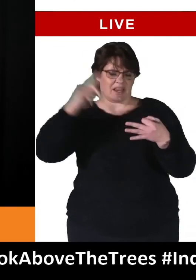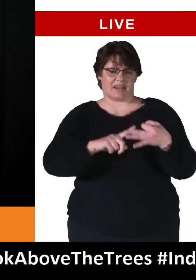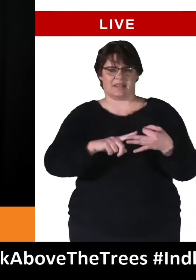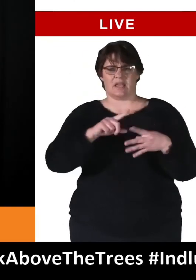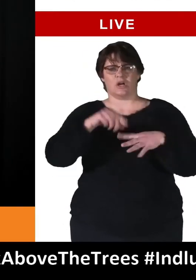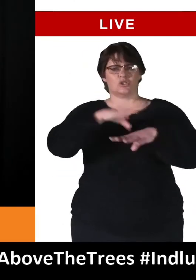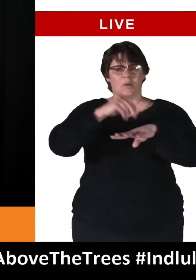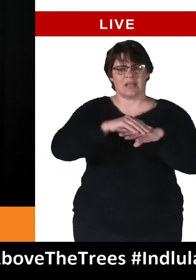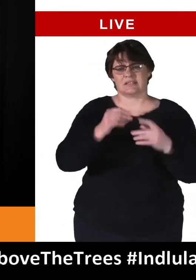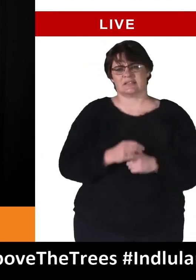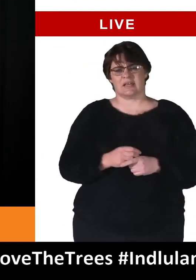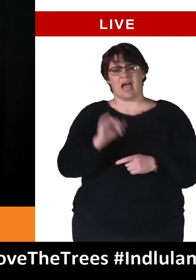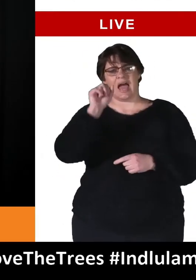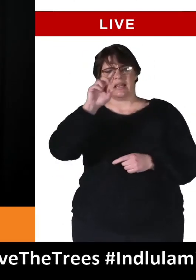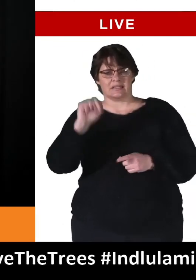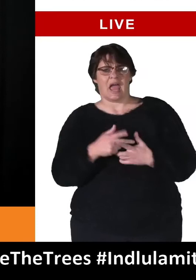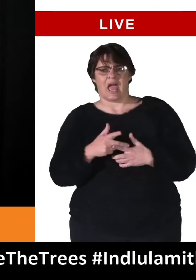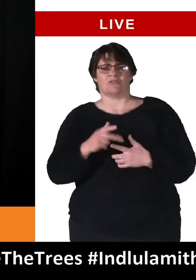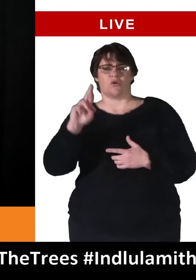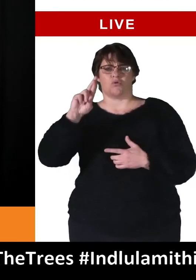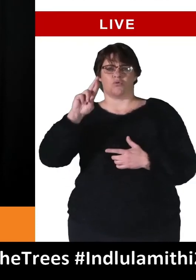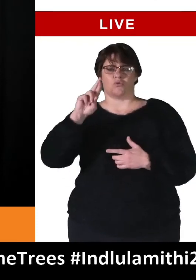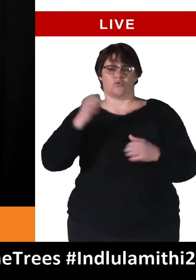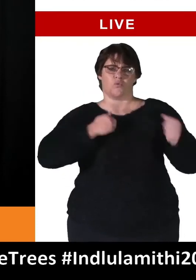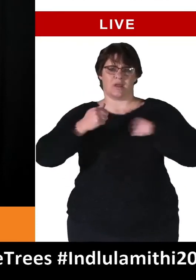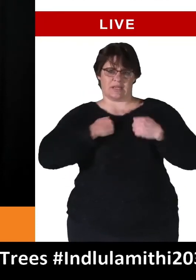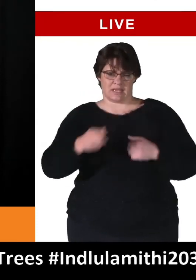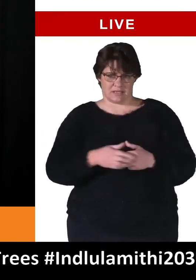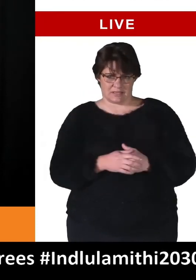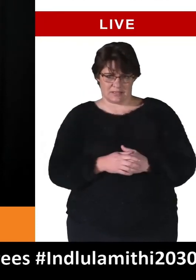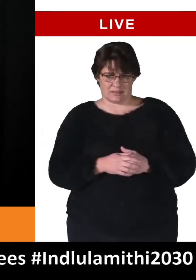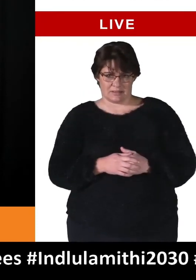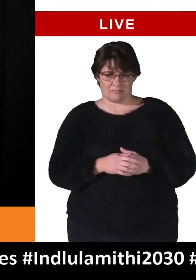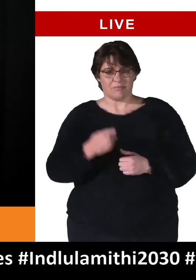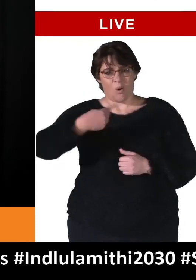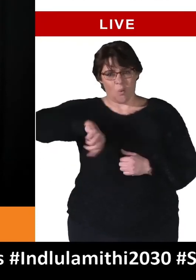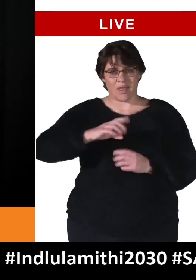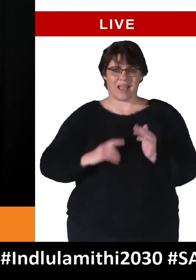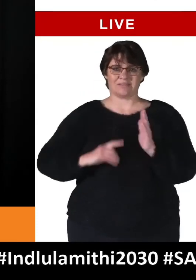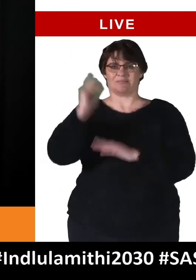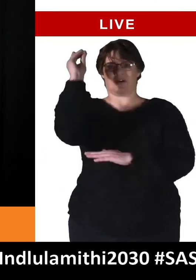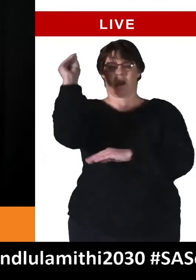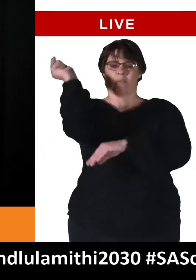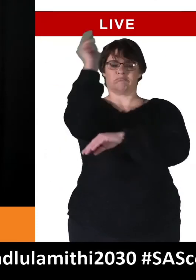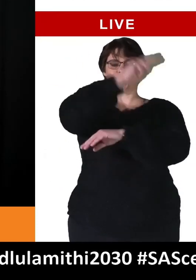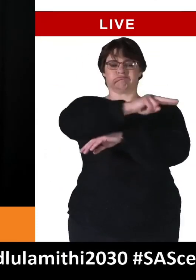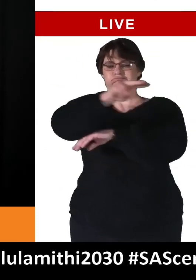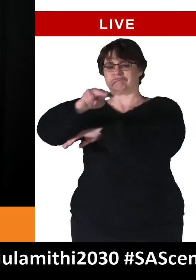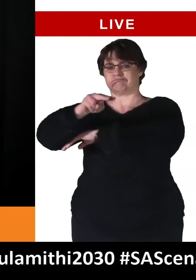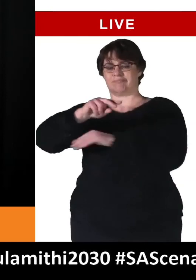Sweden, Ireland, and Rwanda. As the Indlulamithi team, we are